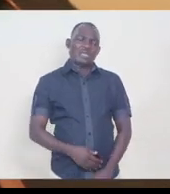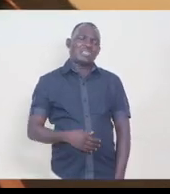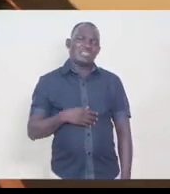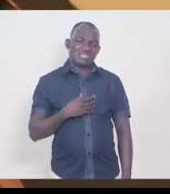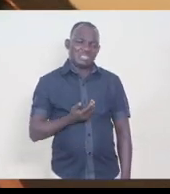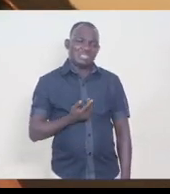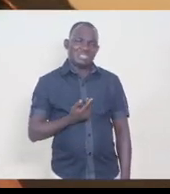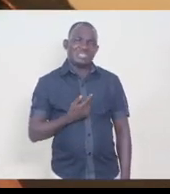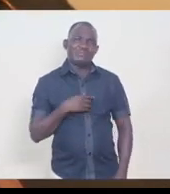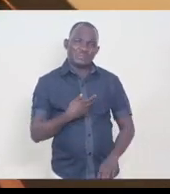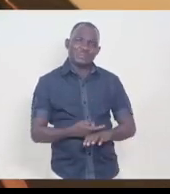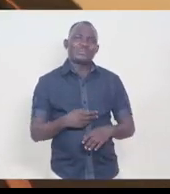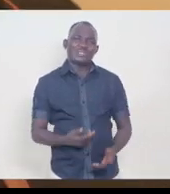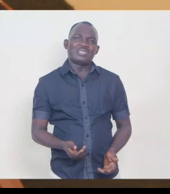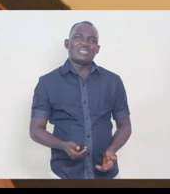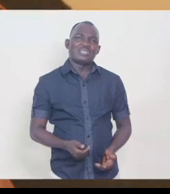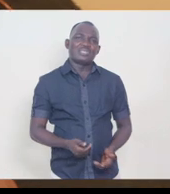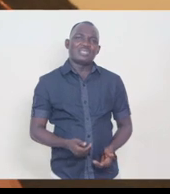Please.